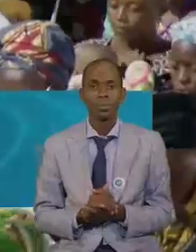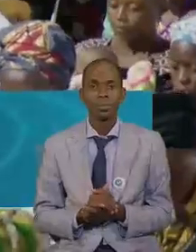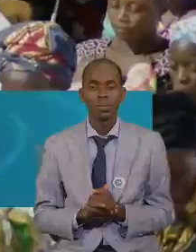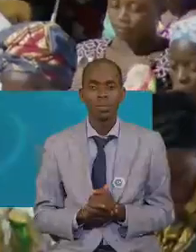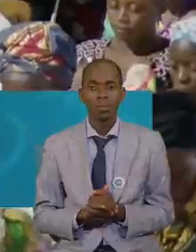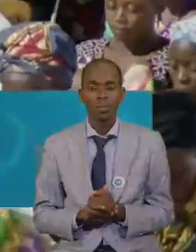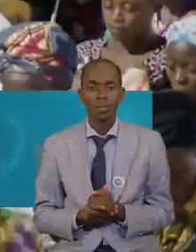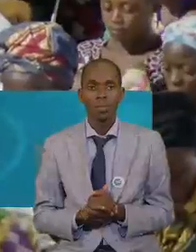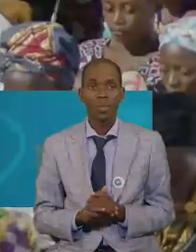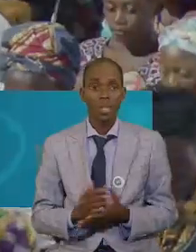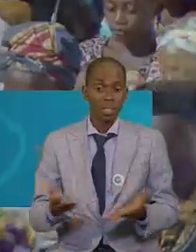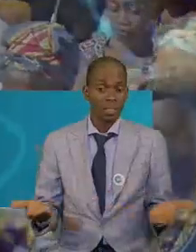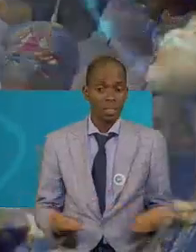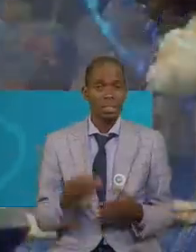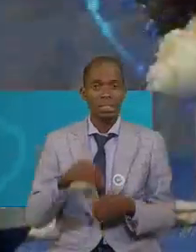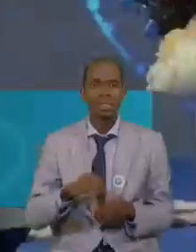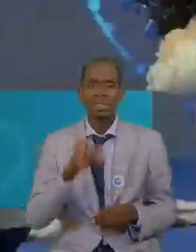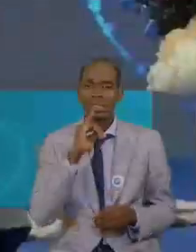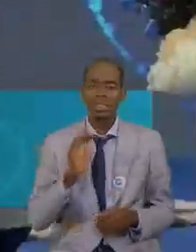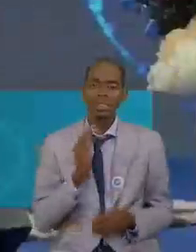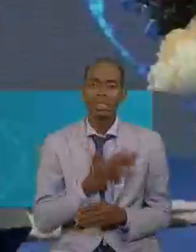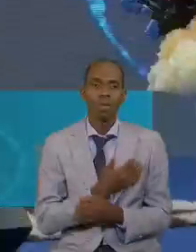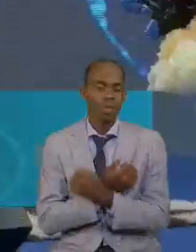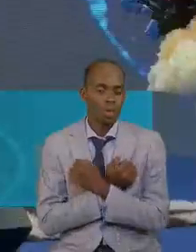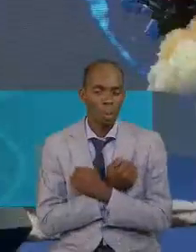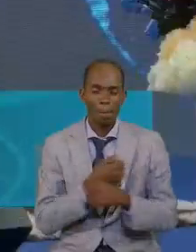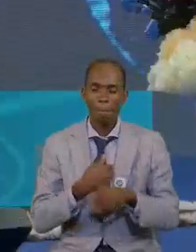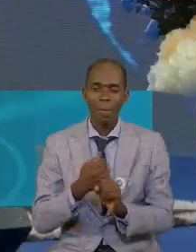Herein is our love made perfect.